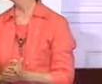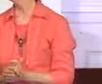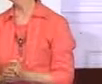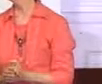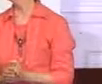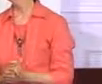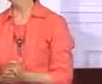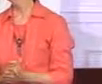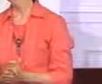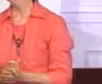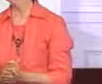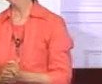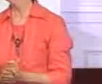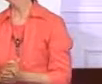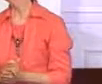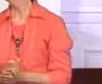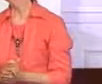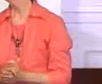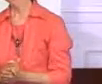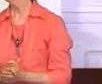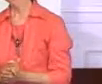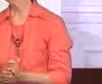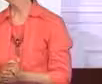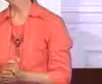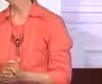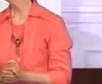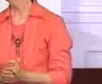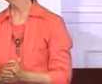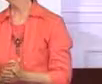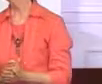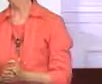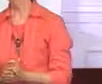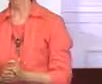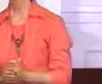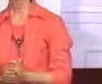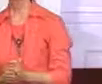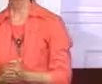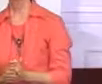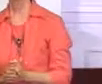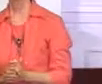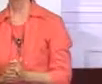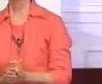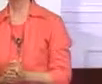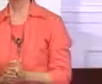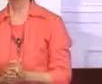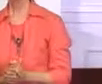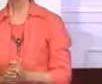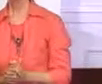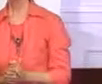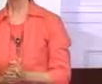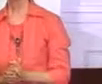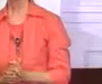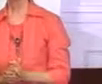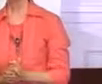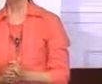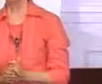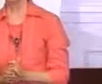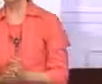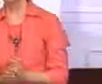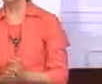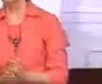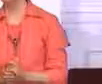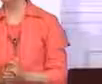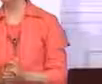community, our city, and our world. Let us rise as we are able and let us sing our closing song.